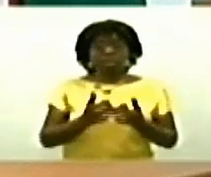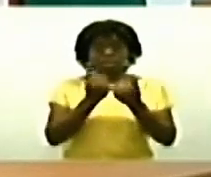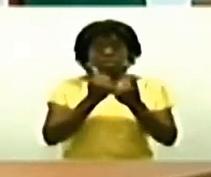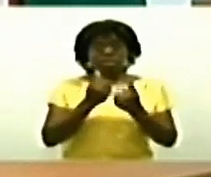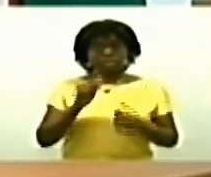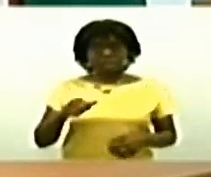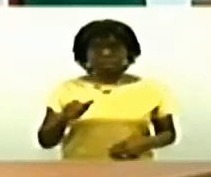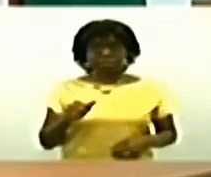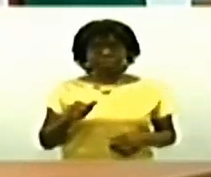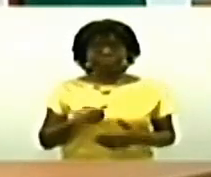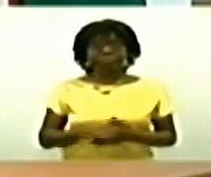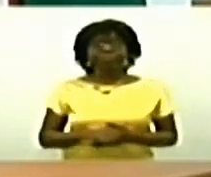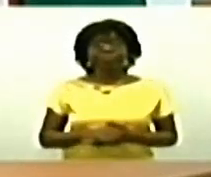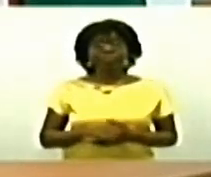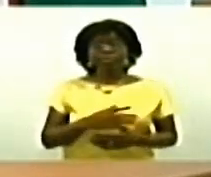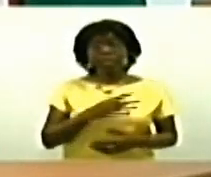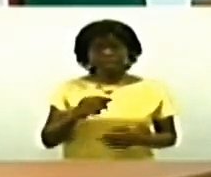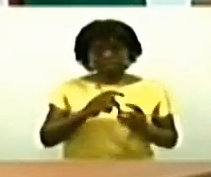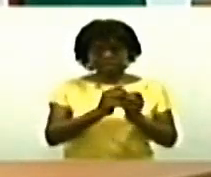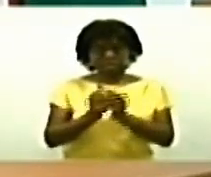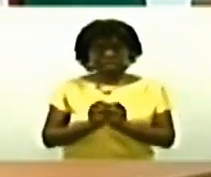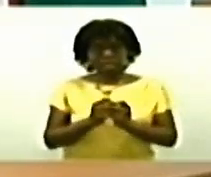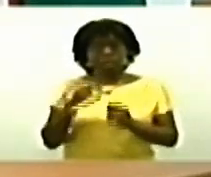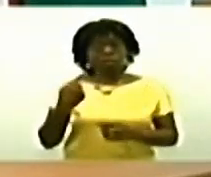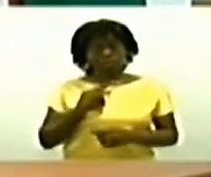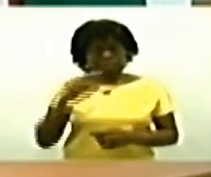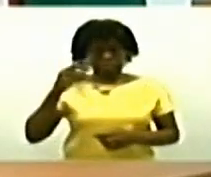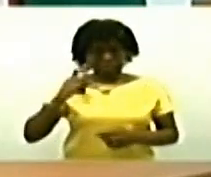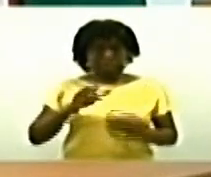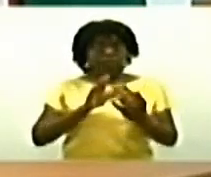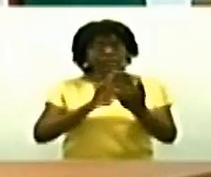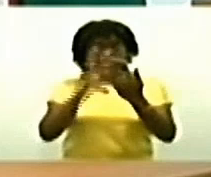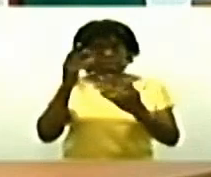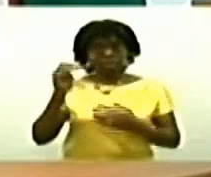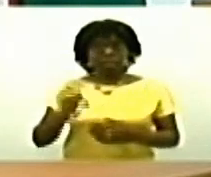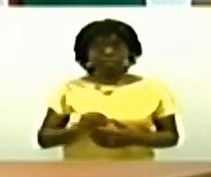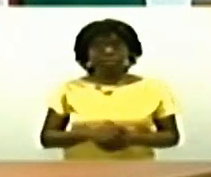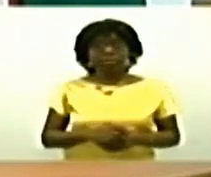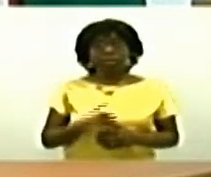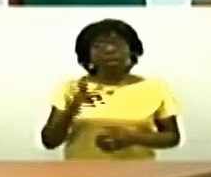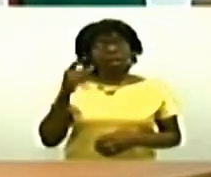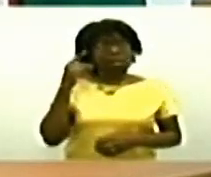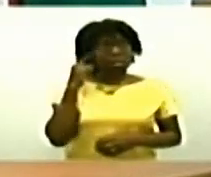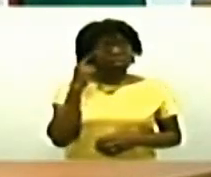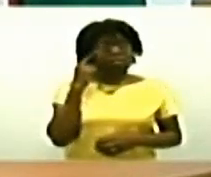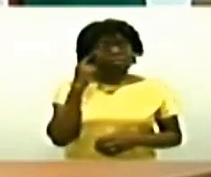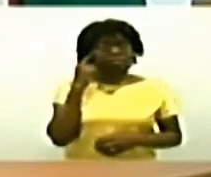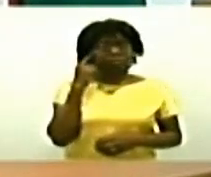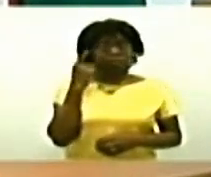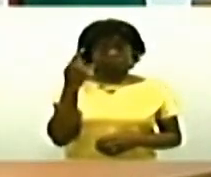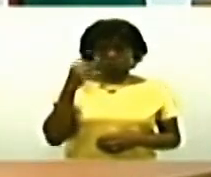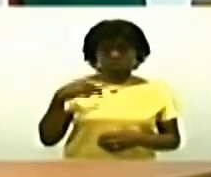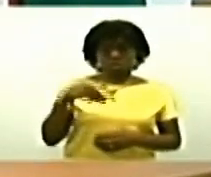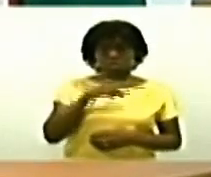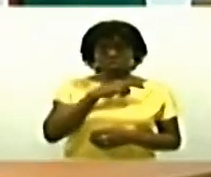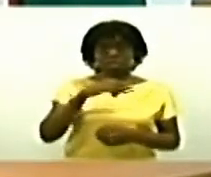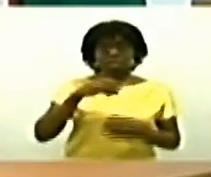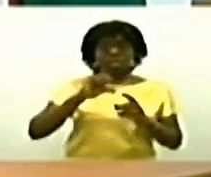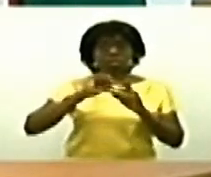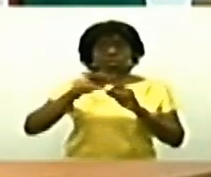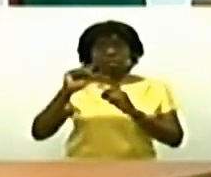huh? And together we have to face them. I think for us as a